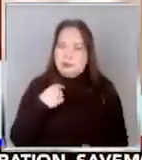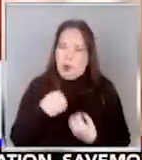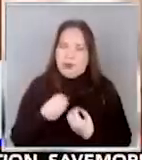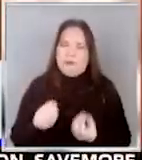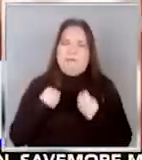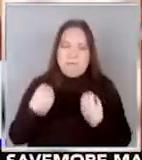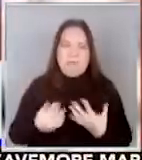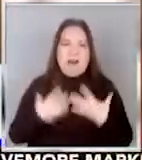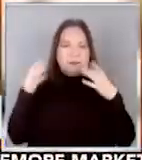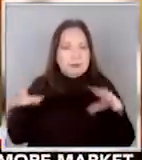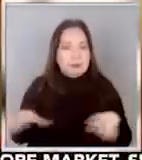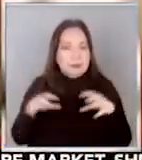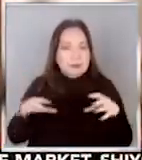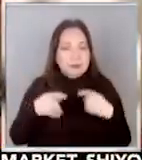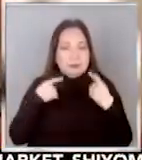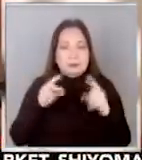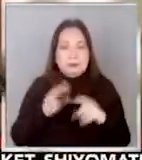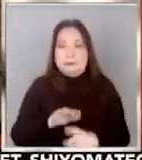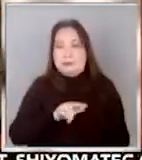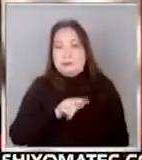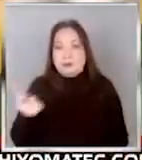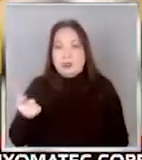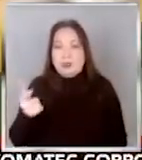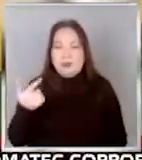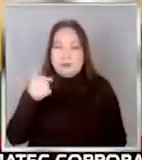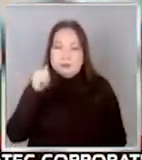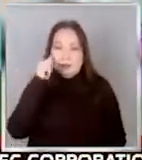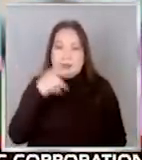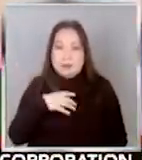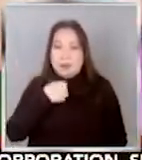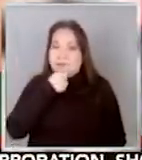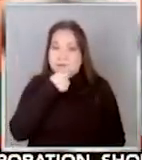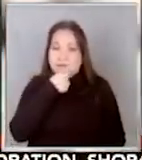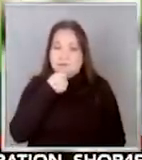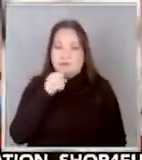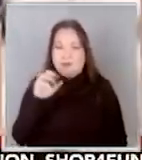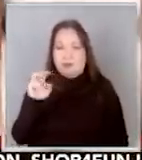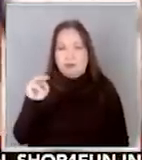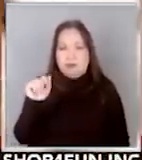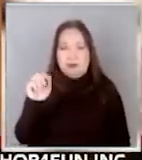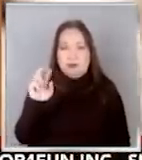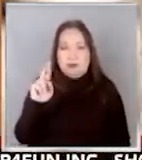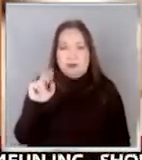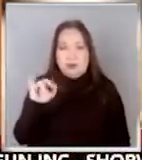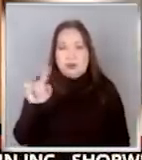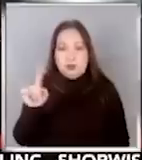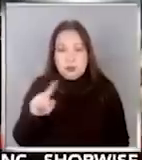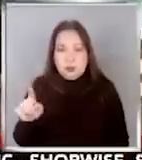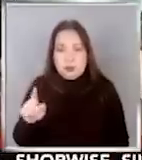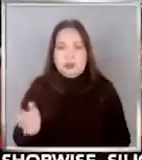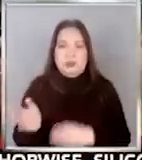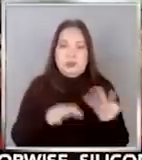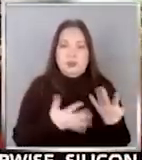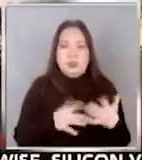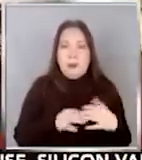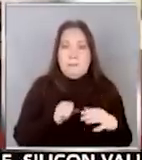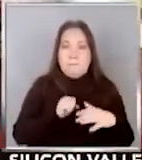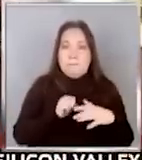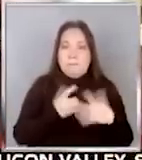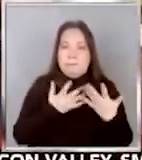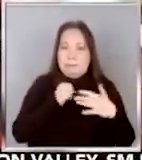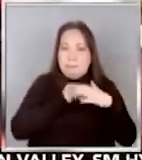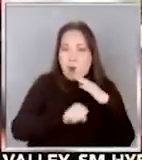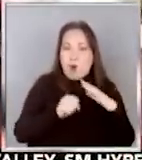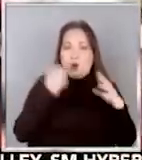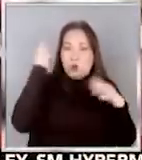Most Outstanding Female Correspondent naman si Mariz Umali. Most Outstanding Educational Show ang Born to be Wild. Most Outstanding Teleserye